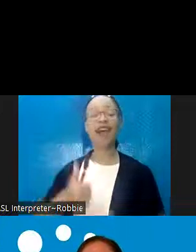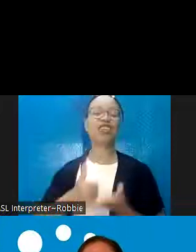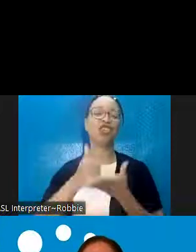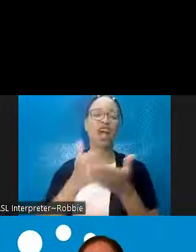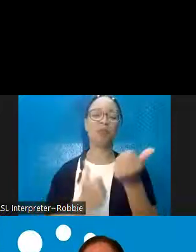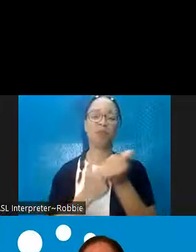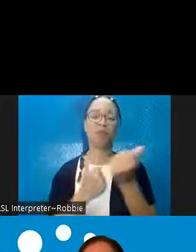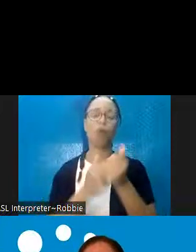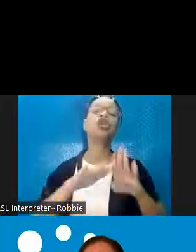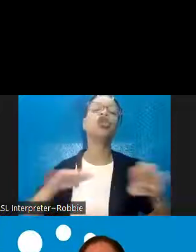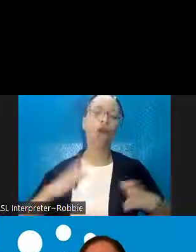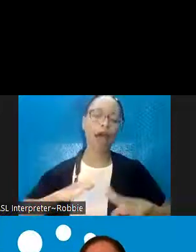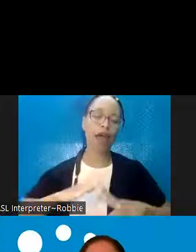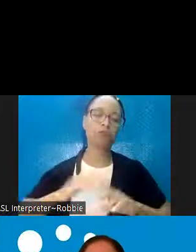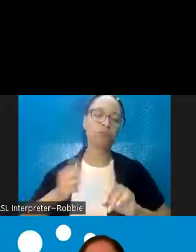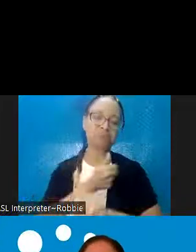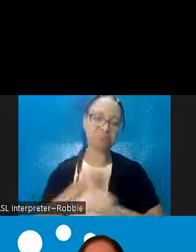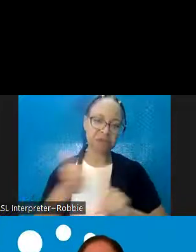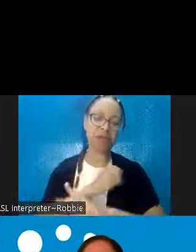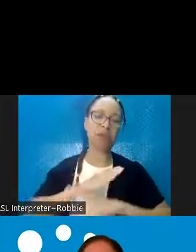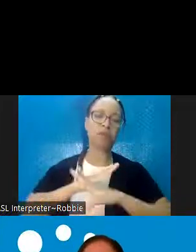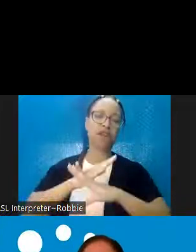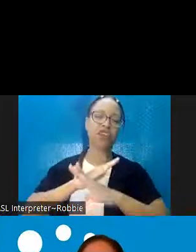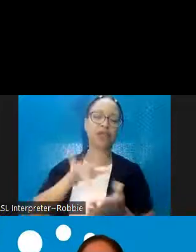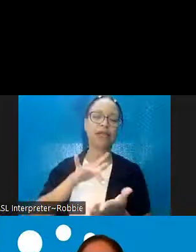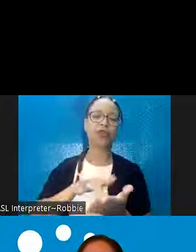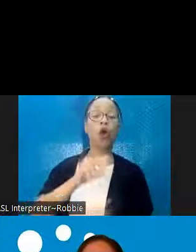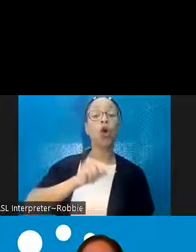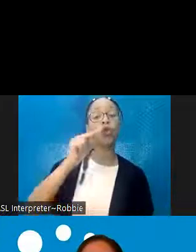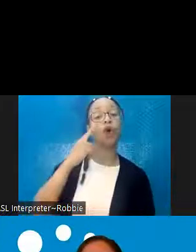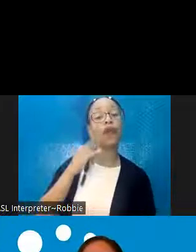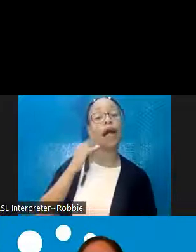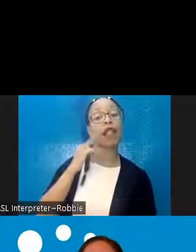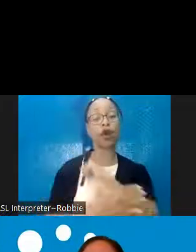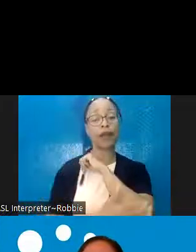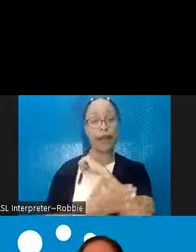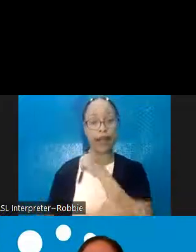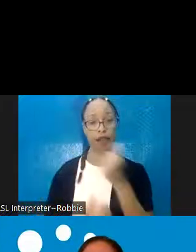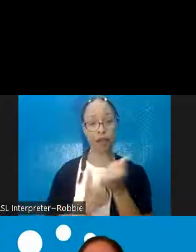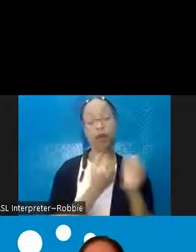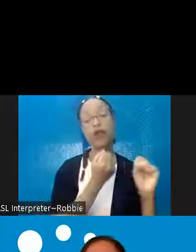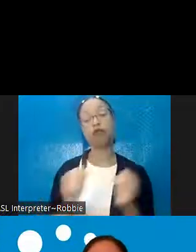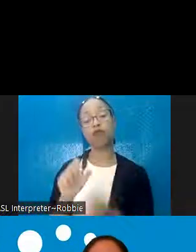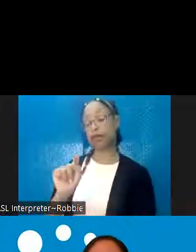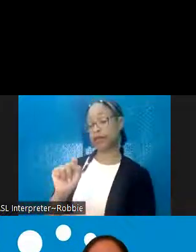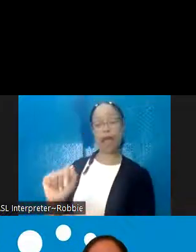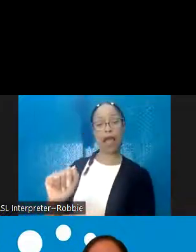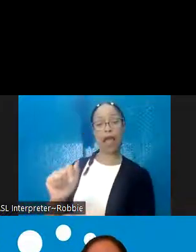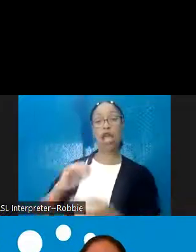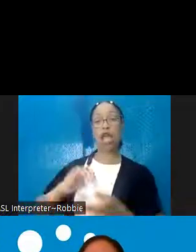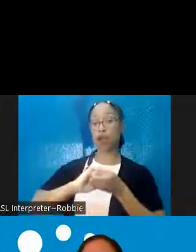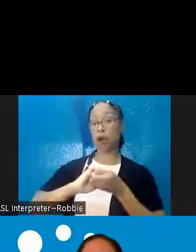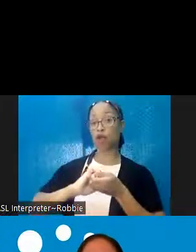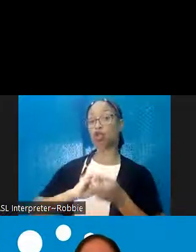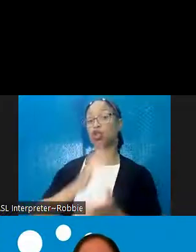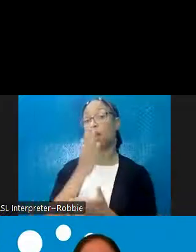with the Child Abuse Prevention Center and helps to support the Northern California counties. And Strategies TA is a partnership both